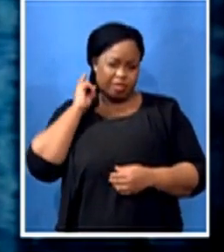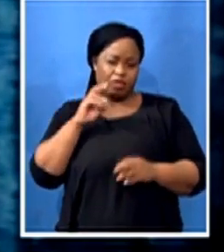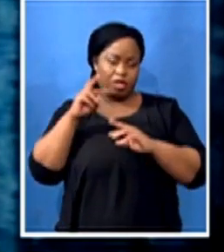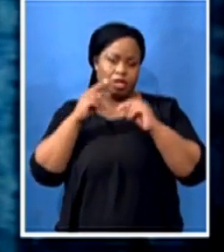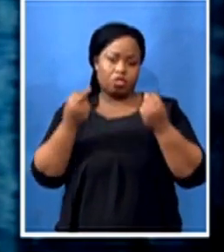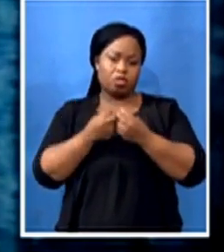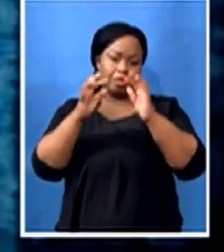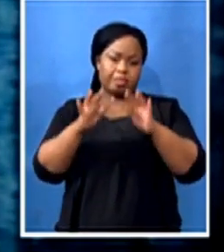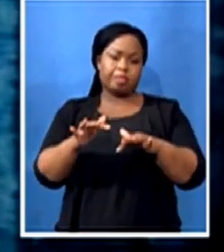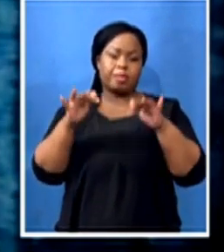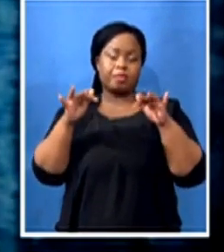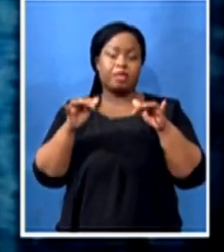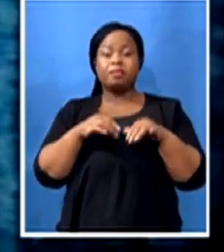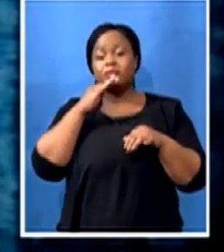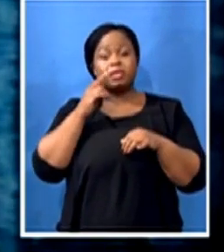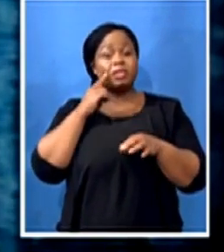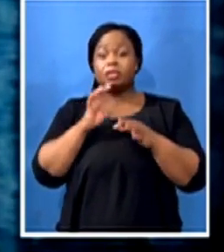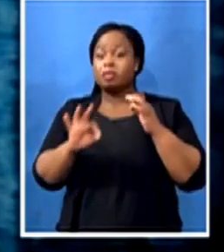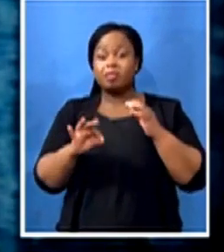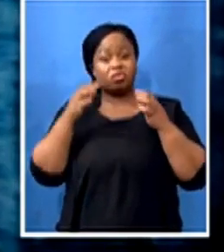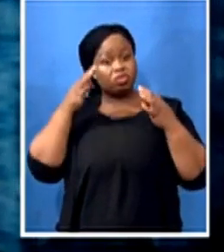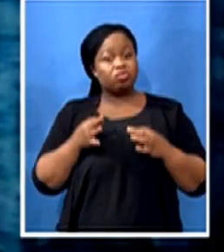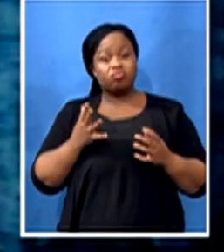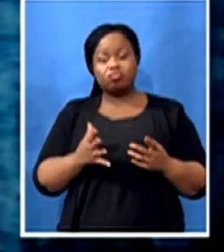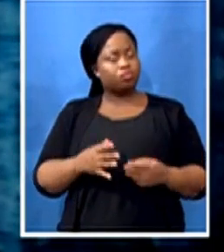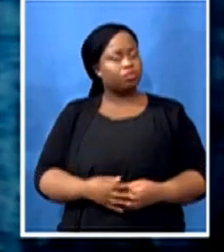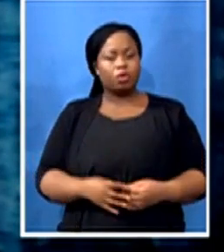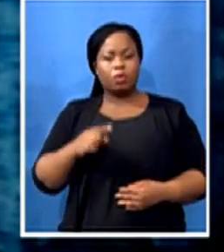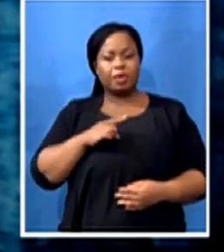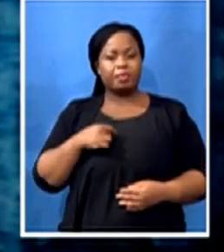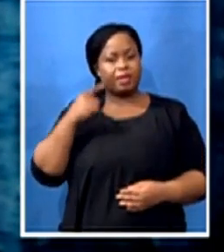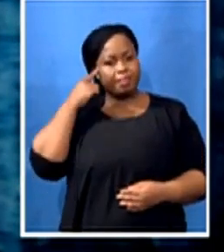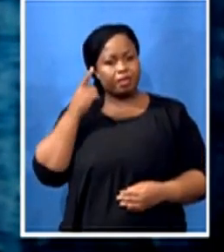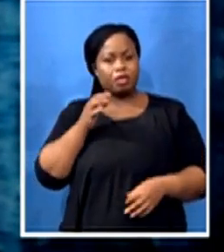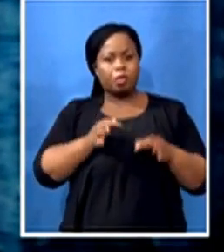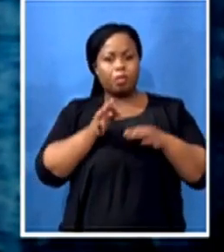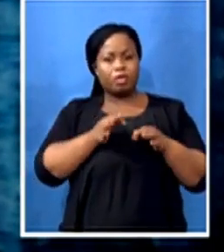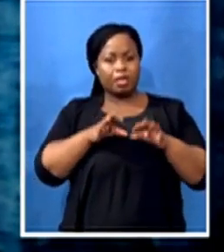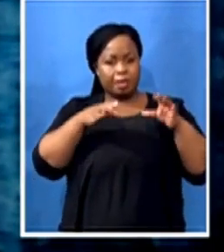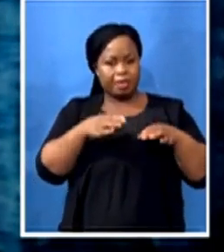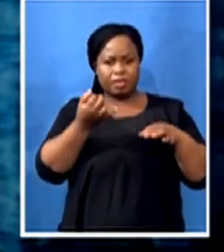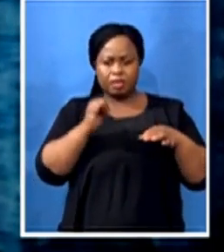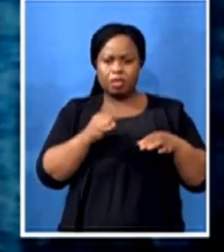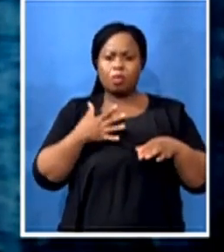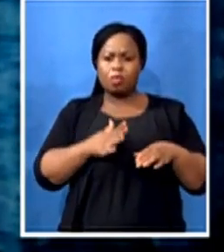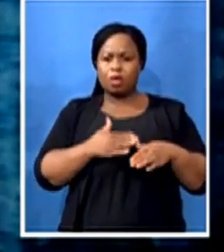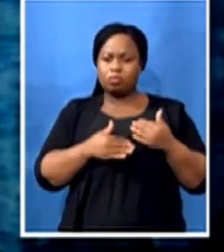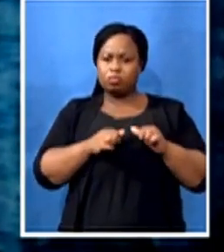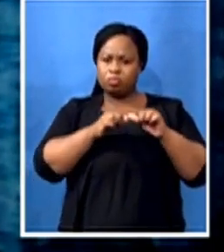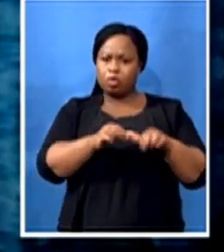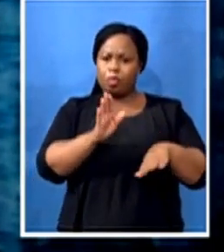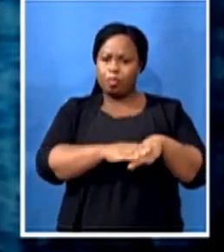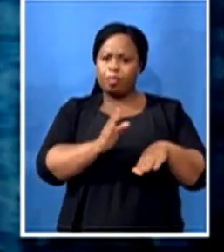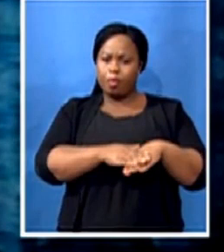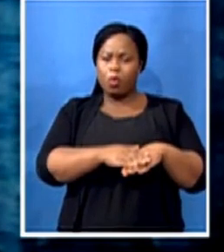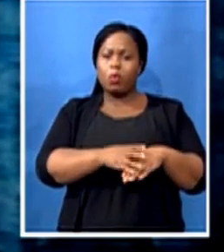decision, because I think at this stage the political parties still want to have the majority of seats. So that will be the first